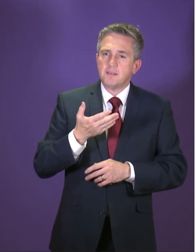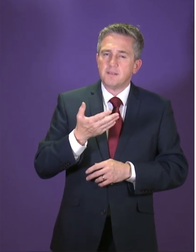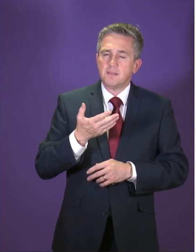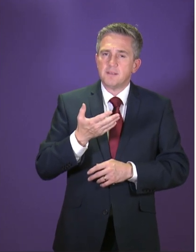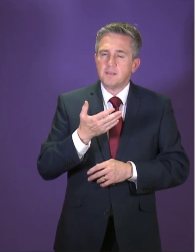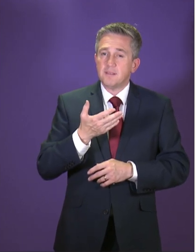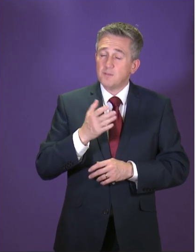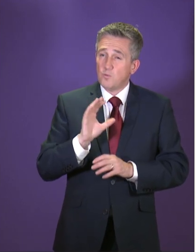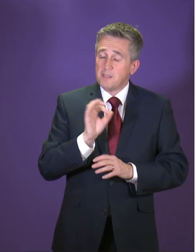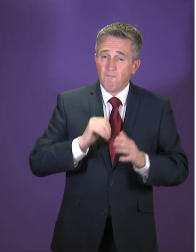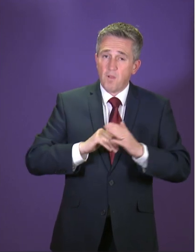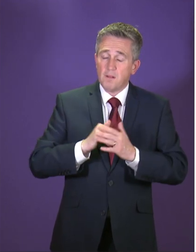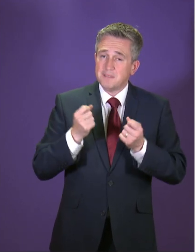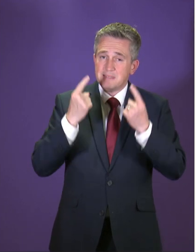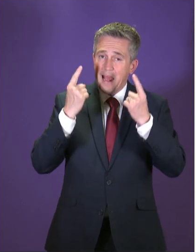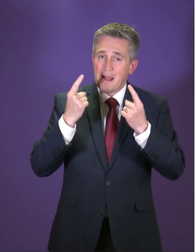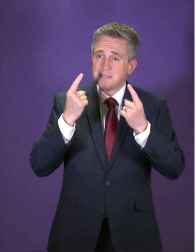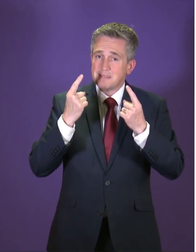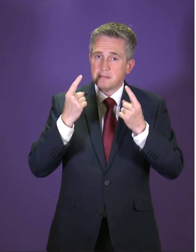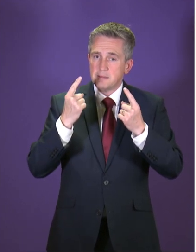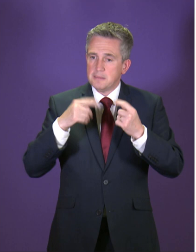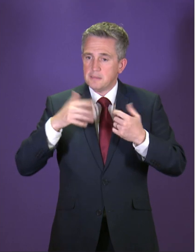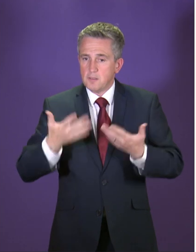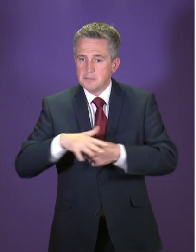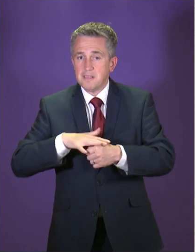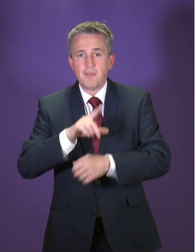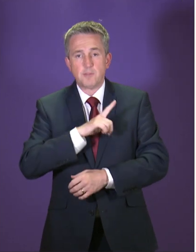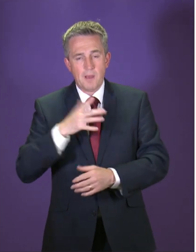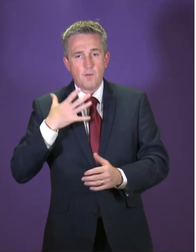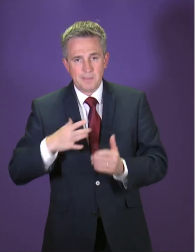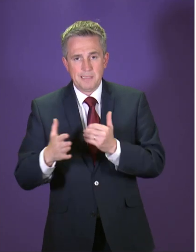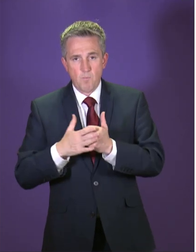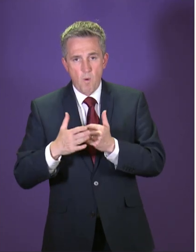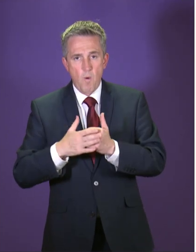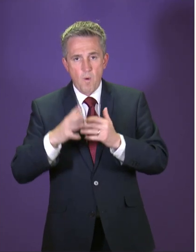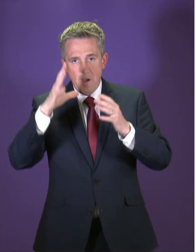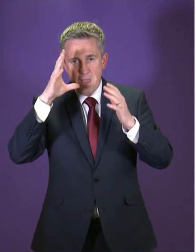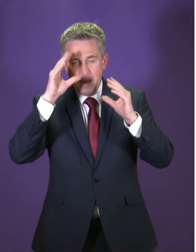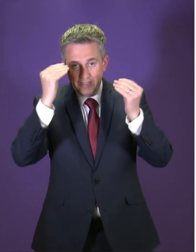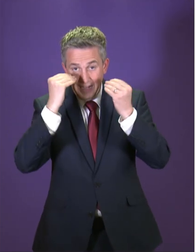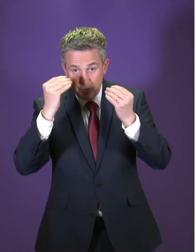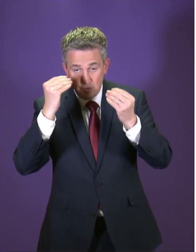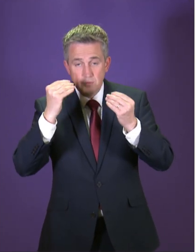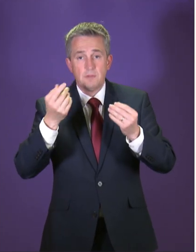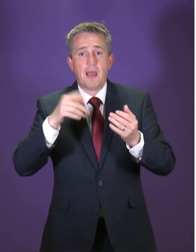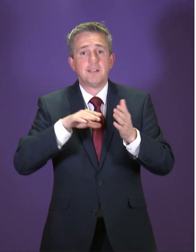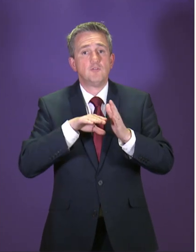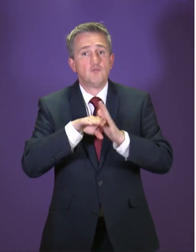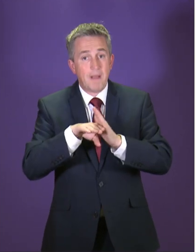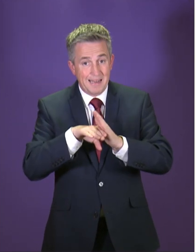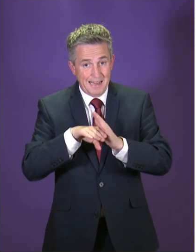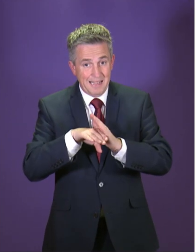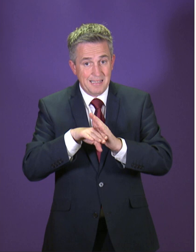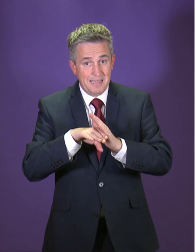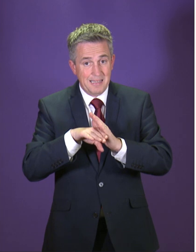artworks. And that's why I'm calling for education and retraining of